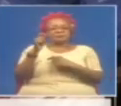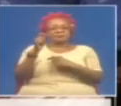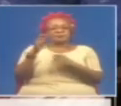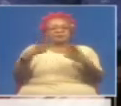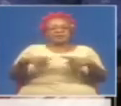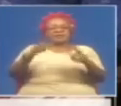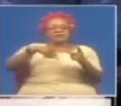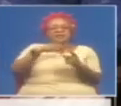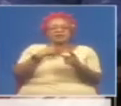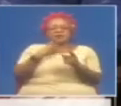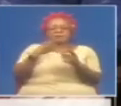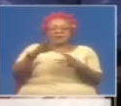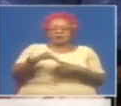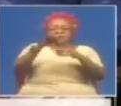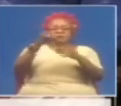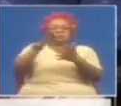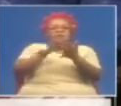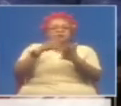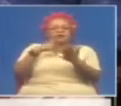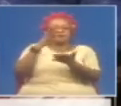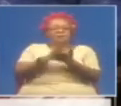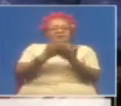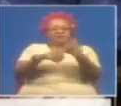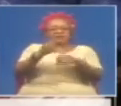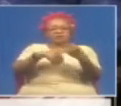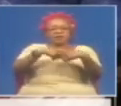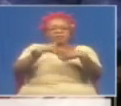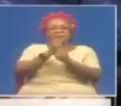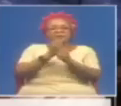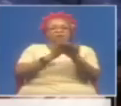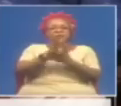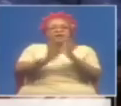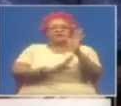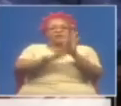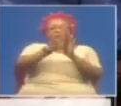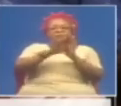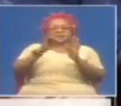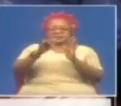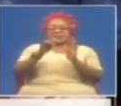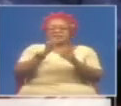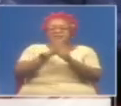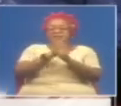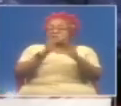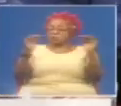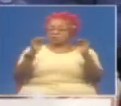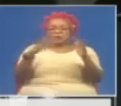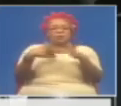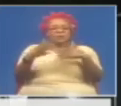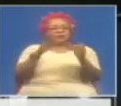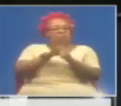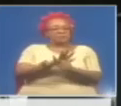that we do affirmative action and ensure that the development in this country is done equally without